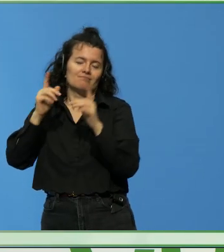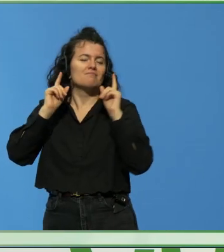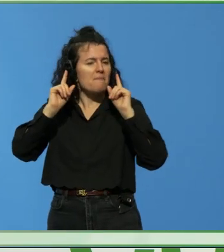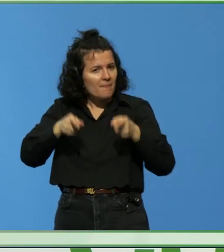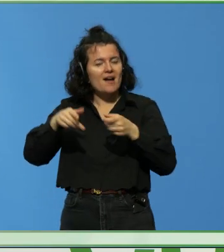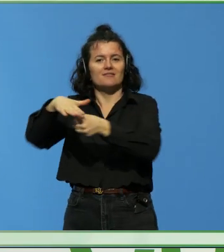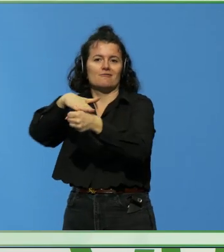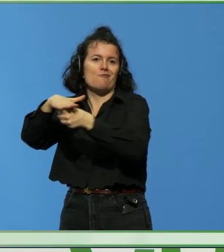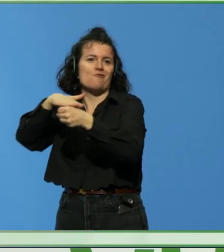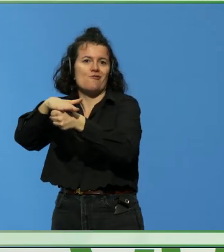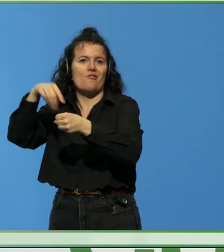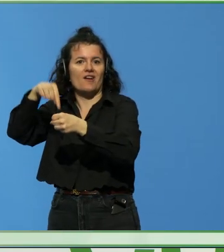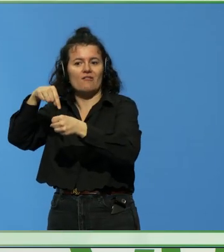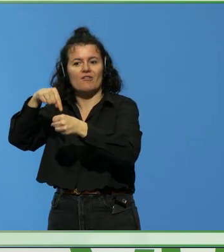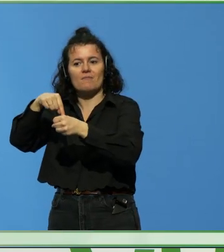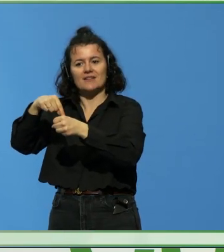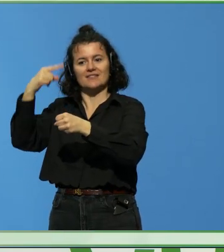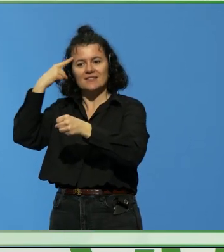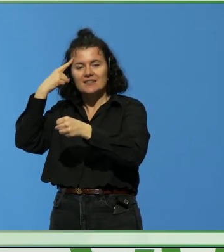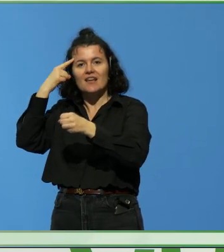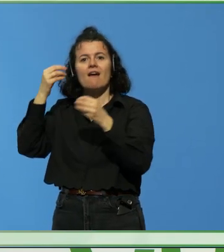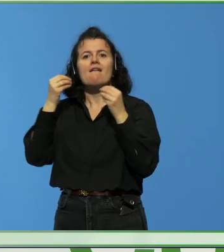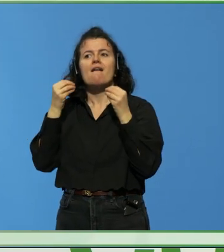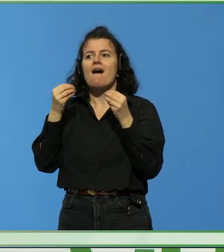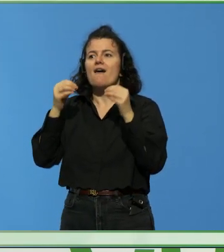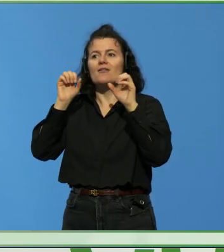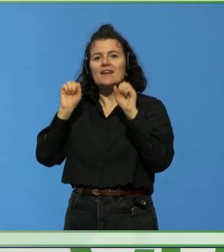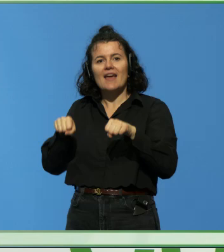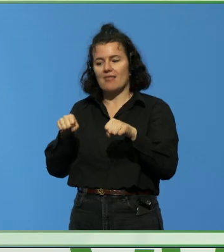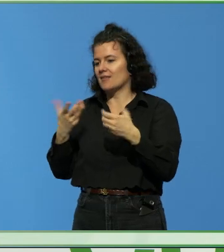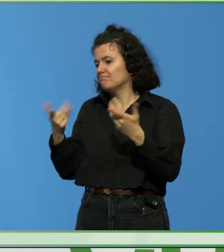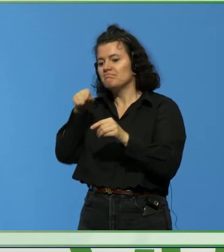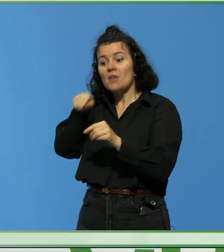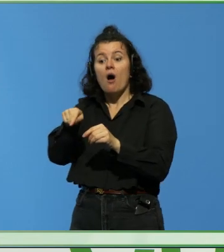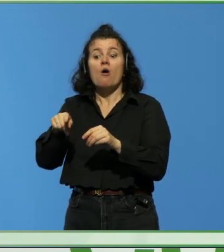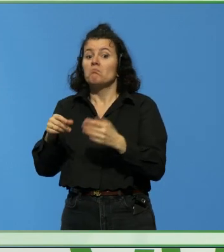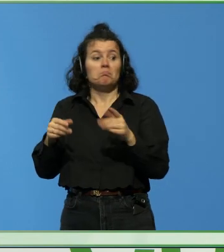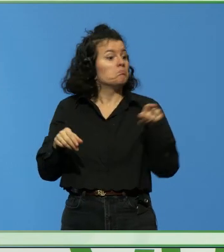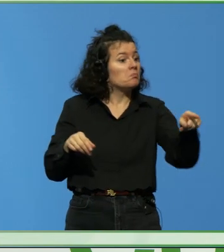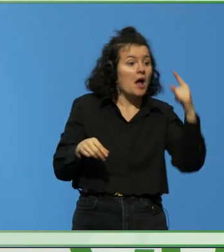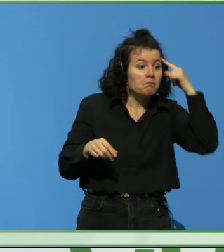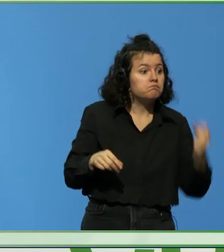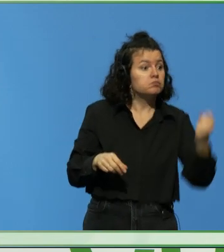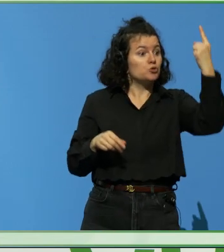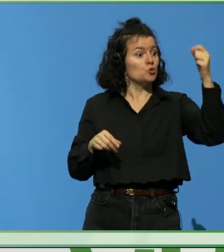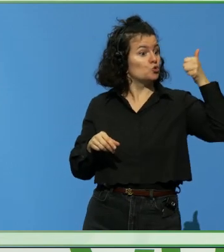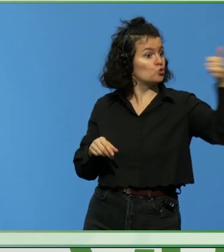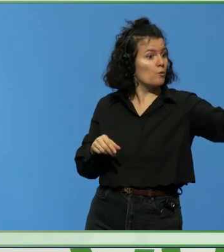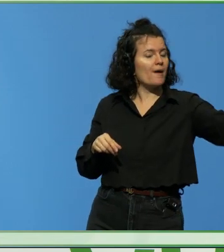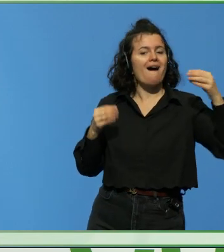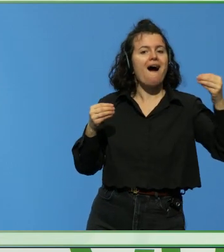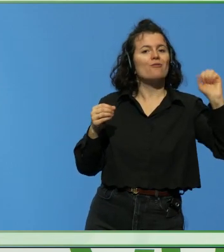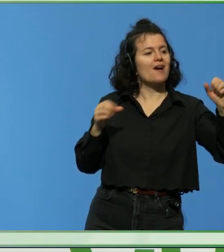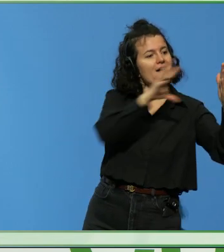that referral mechanisms, how different countries' contexts can adopt that, and how we can scale up. And